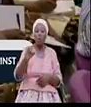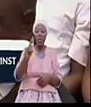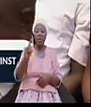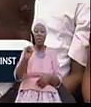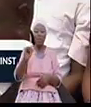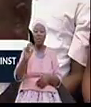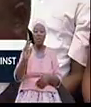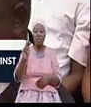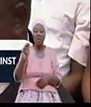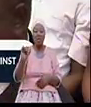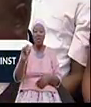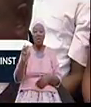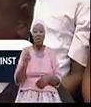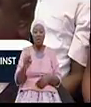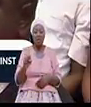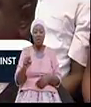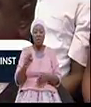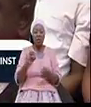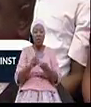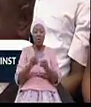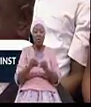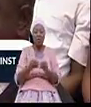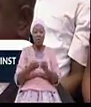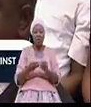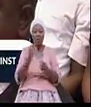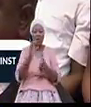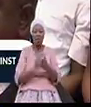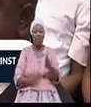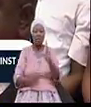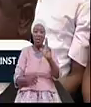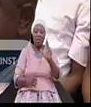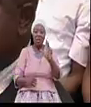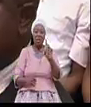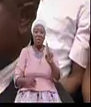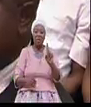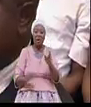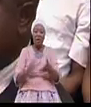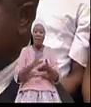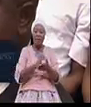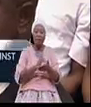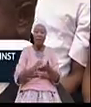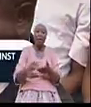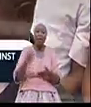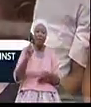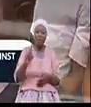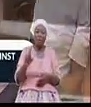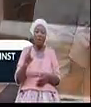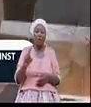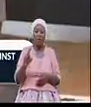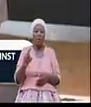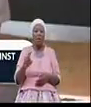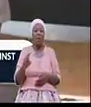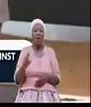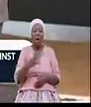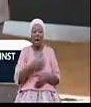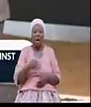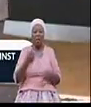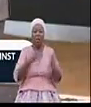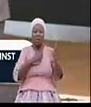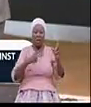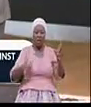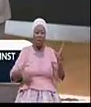Midianites. Numbers chapter 31, we're looking at verse 1. And the